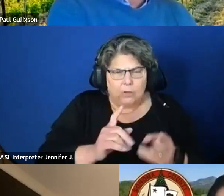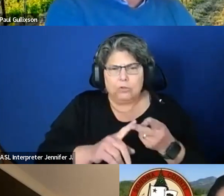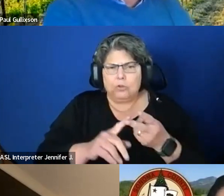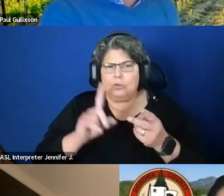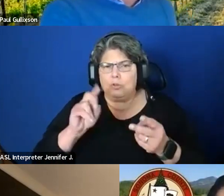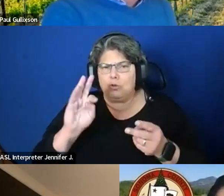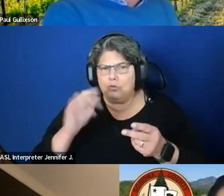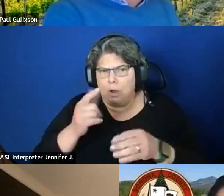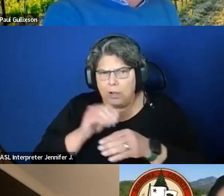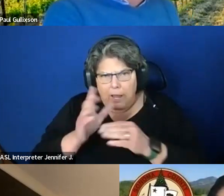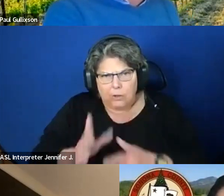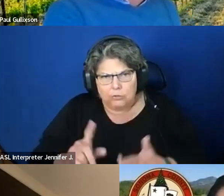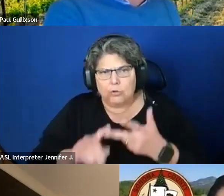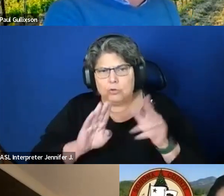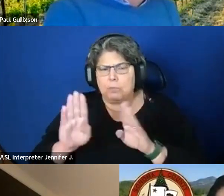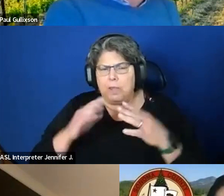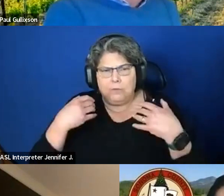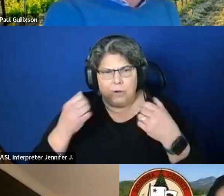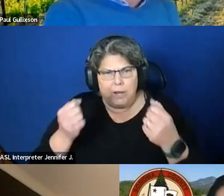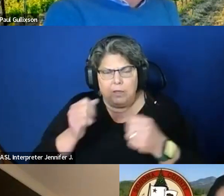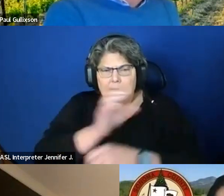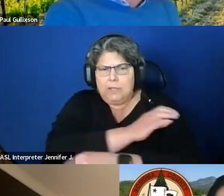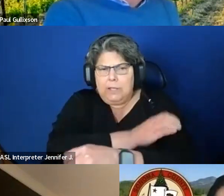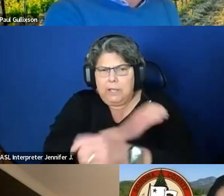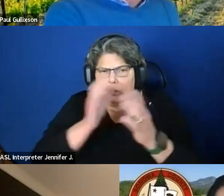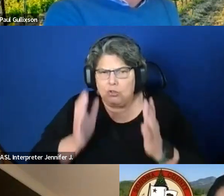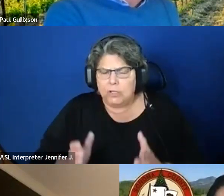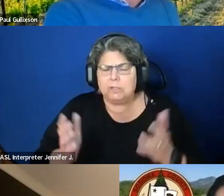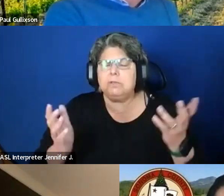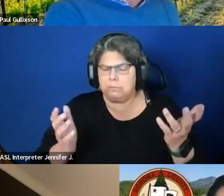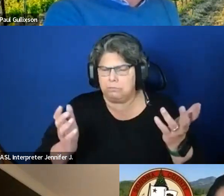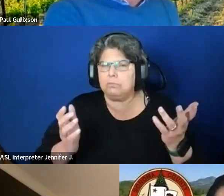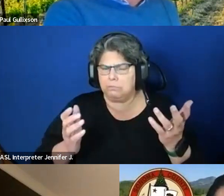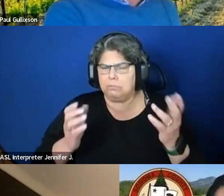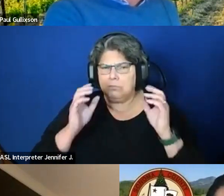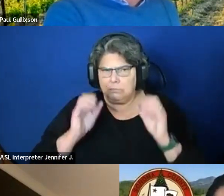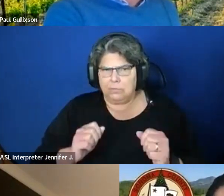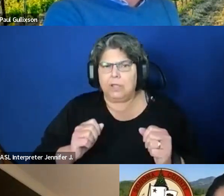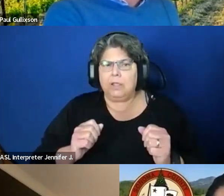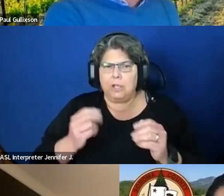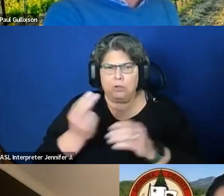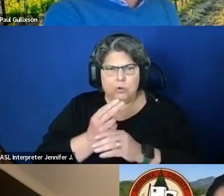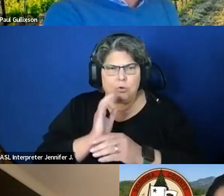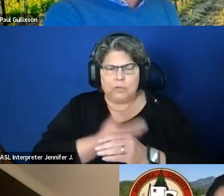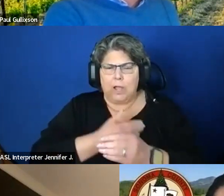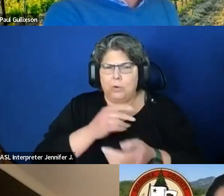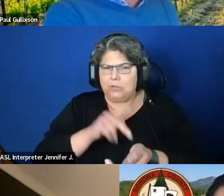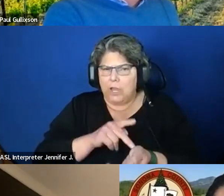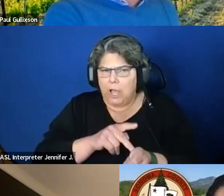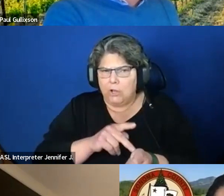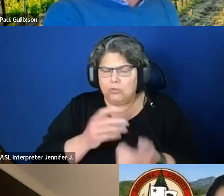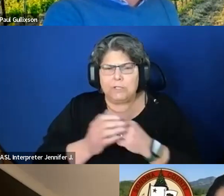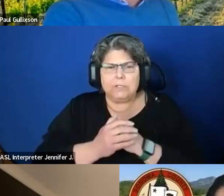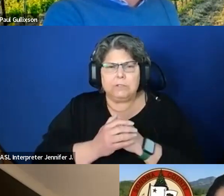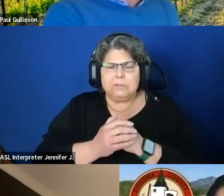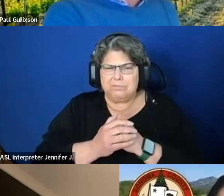who are behavioral health clinicians. They will have access to our psychiatrists, things